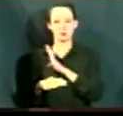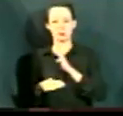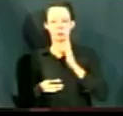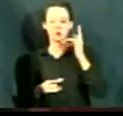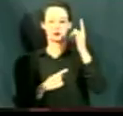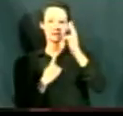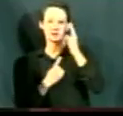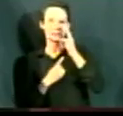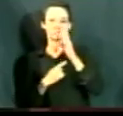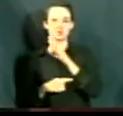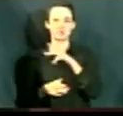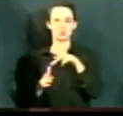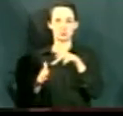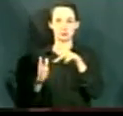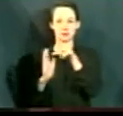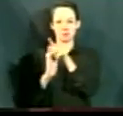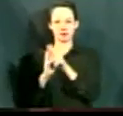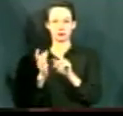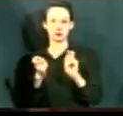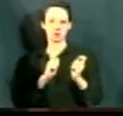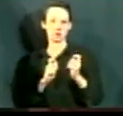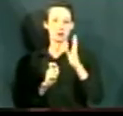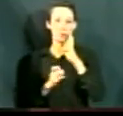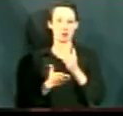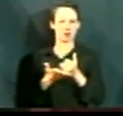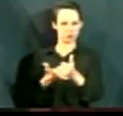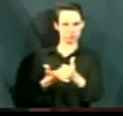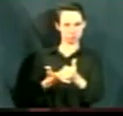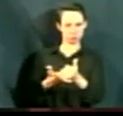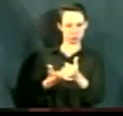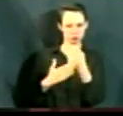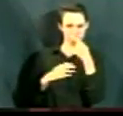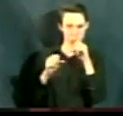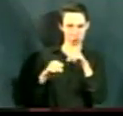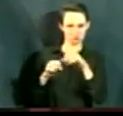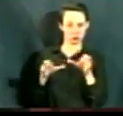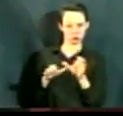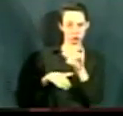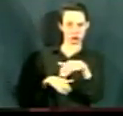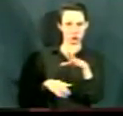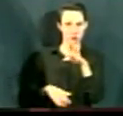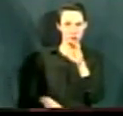policy change helps. May we do that, Ms. Bounds?